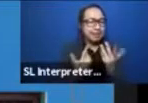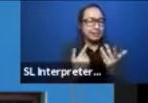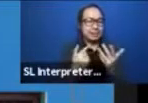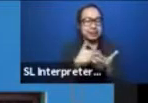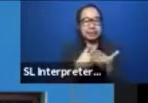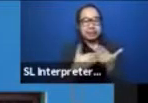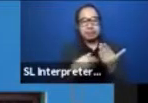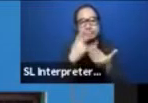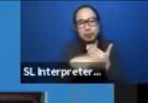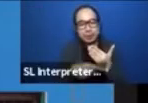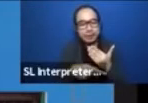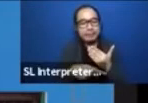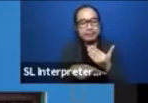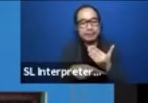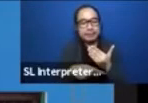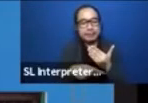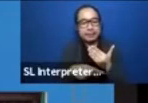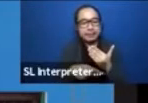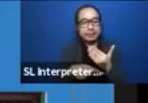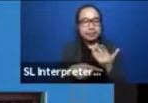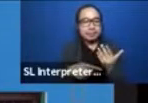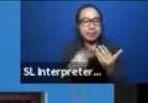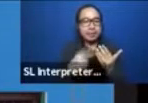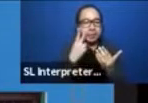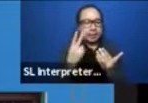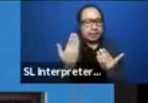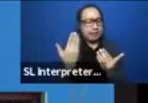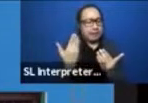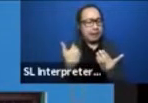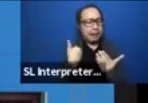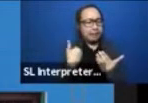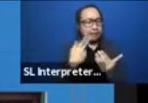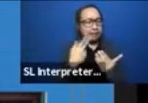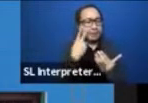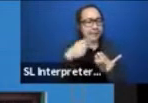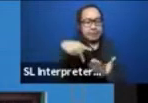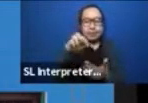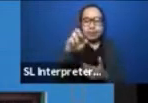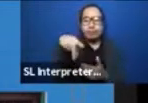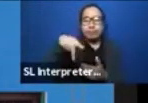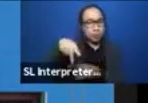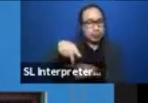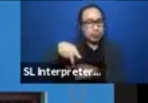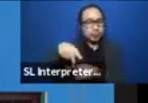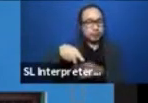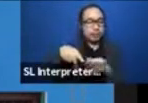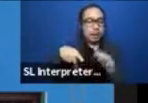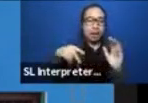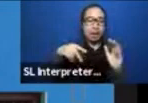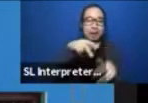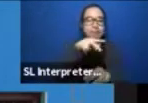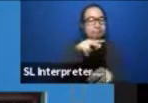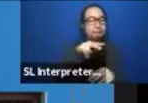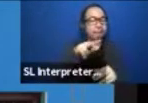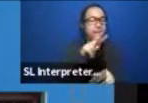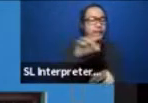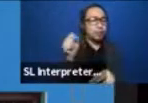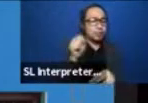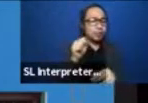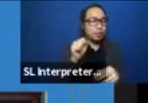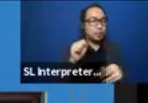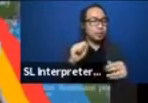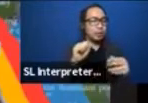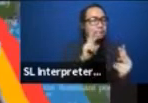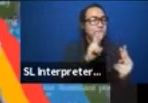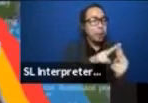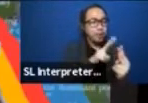that there has been an approach of perpetrators and partners, where men are either perpetrators of violence or partners in violence,